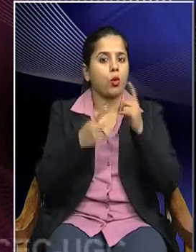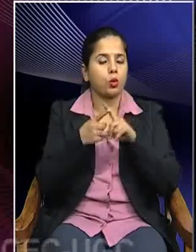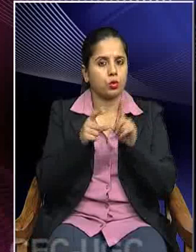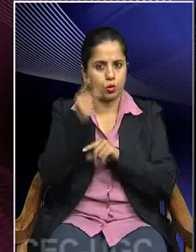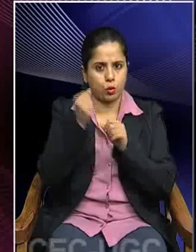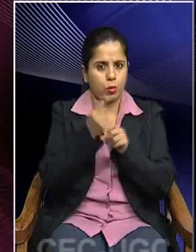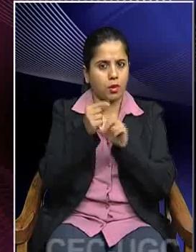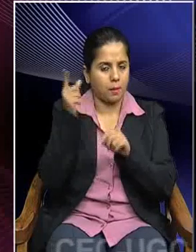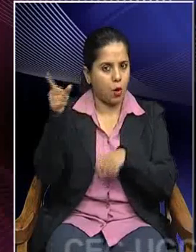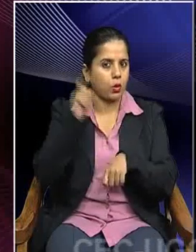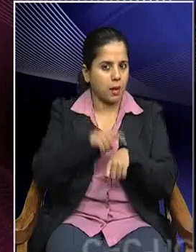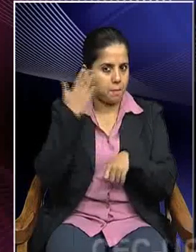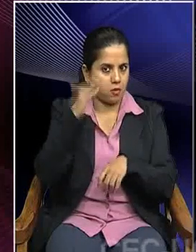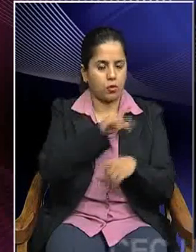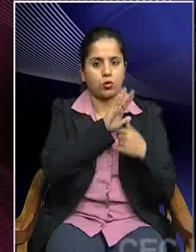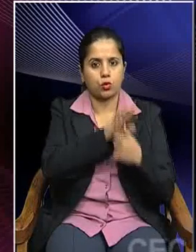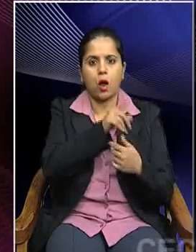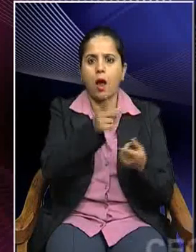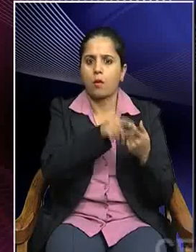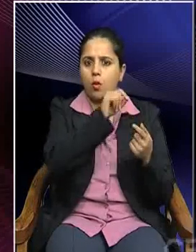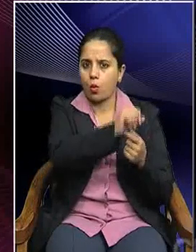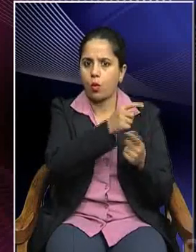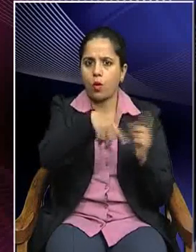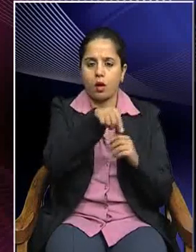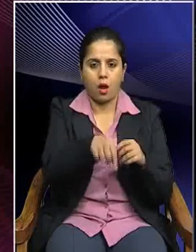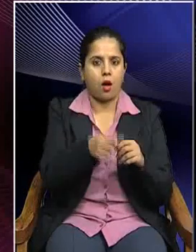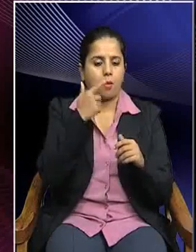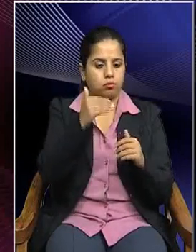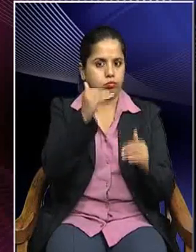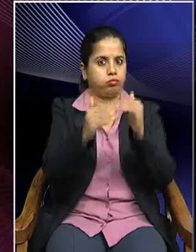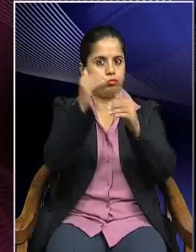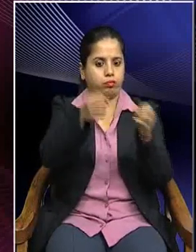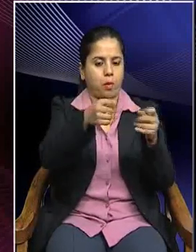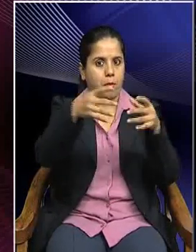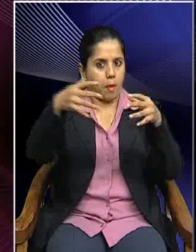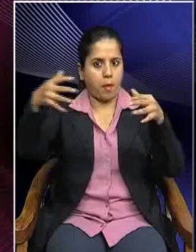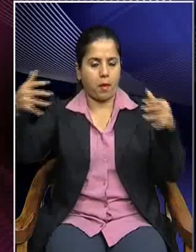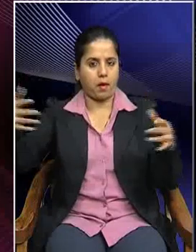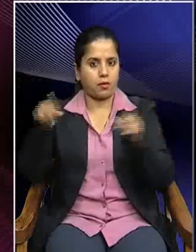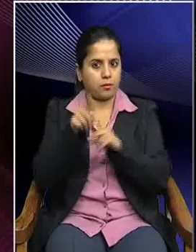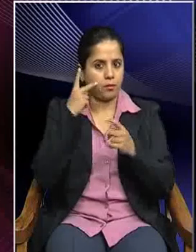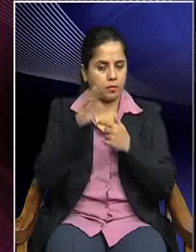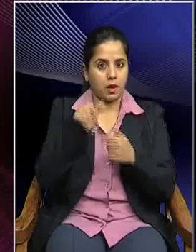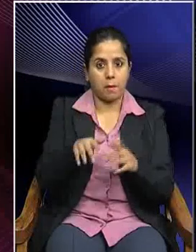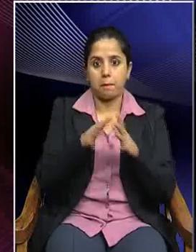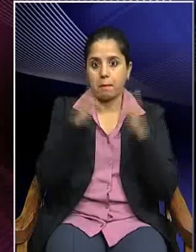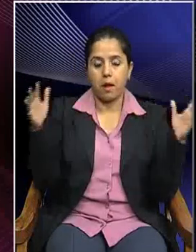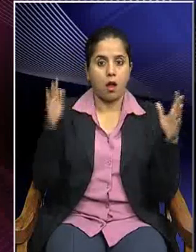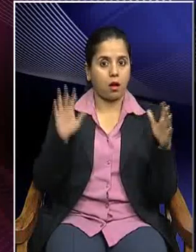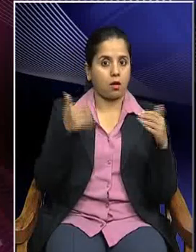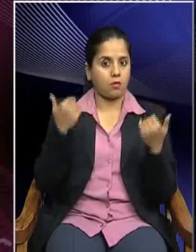certainly on the ascendance, that is, it is rising. So, although a big empire